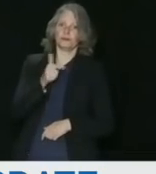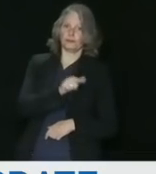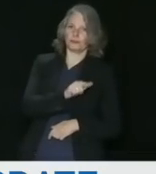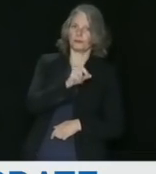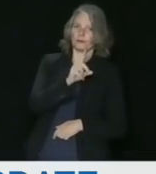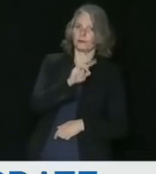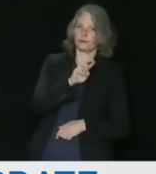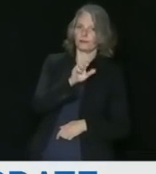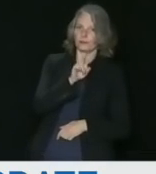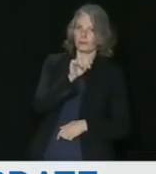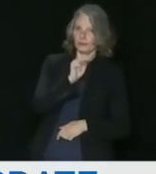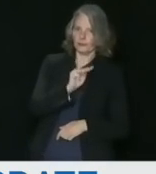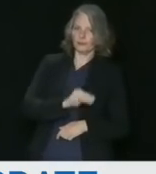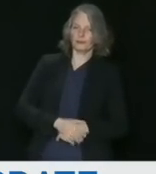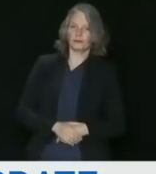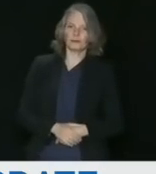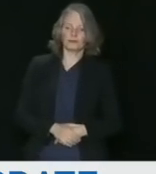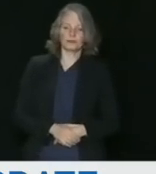Slide 1.